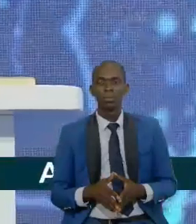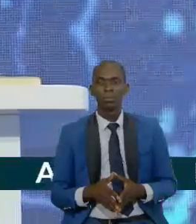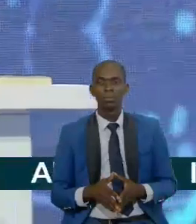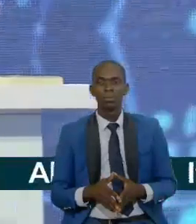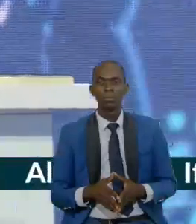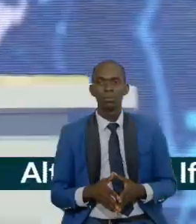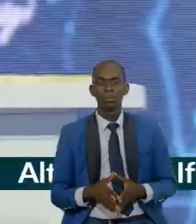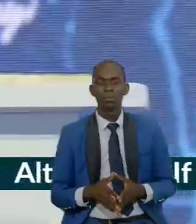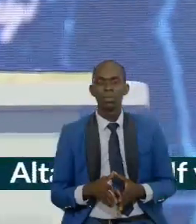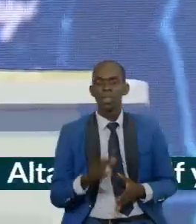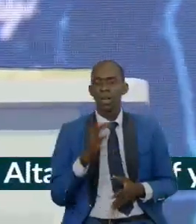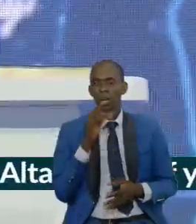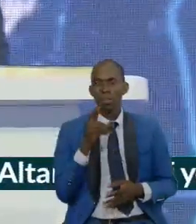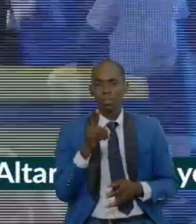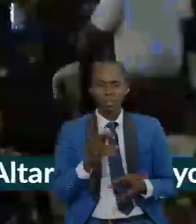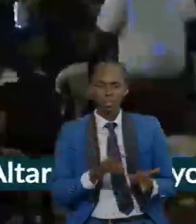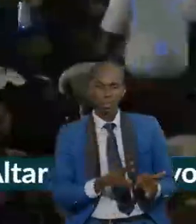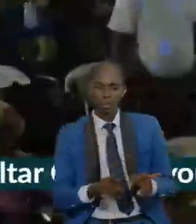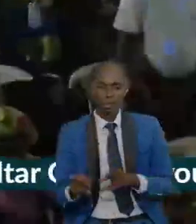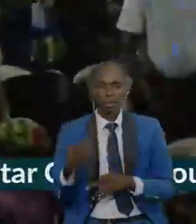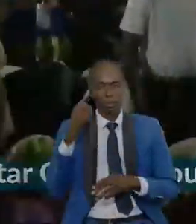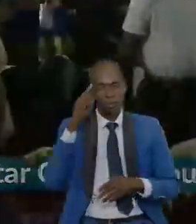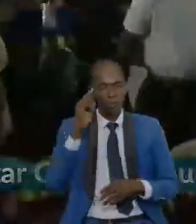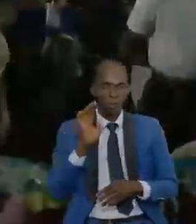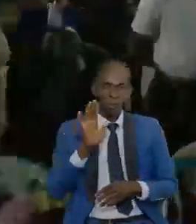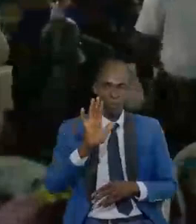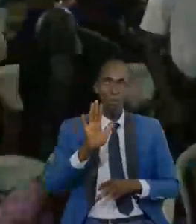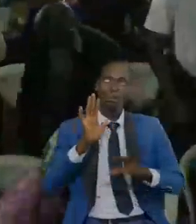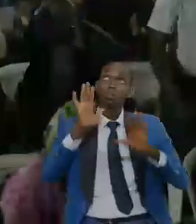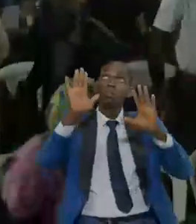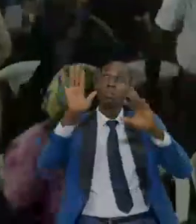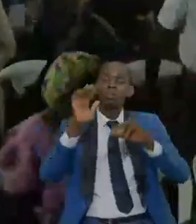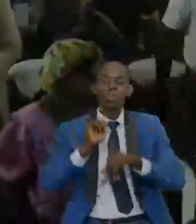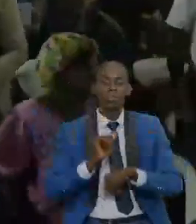Are you ready for your miracle?